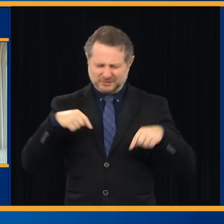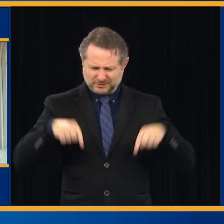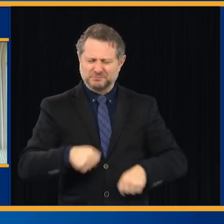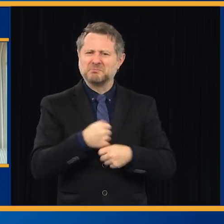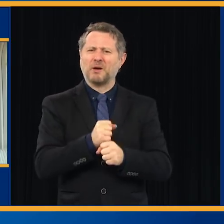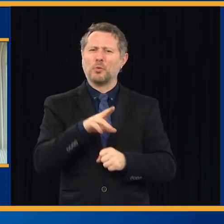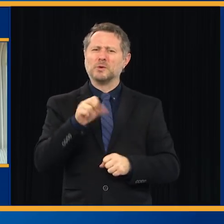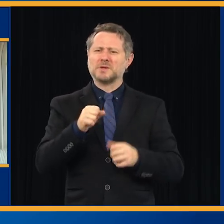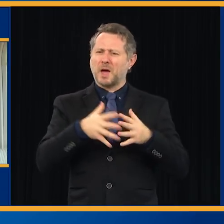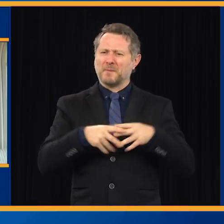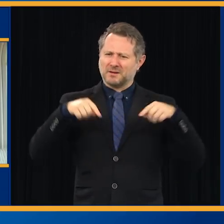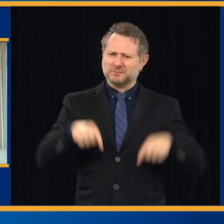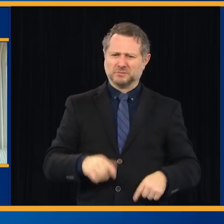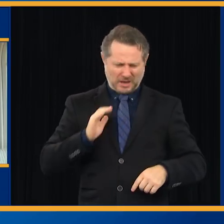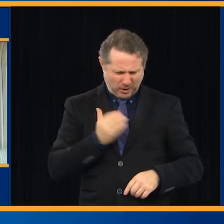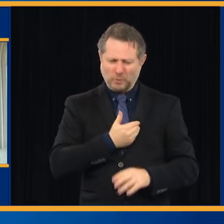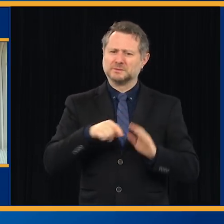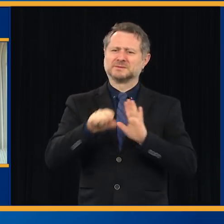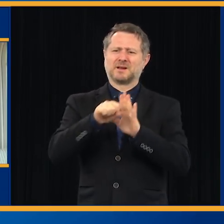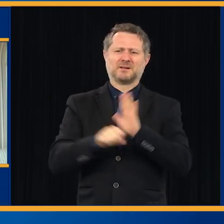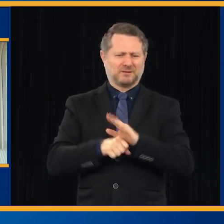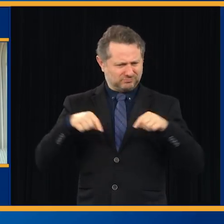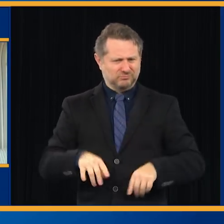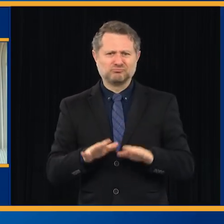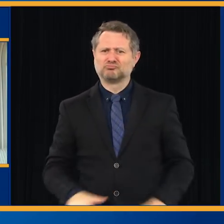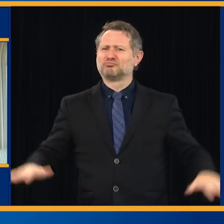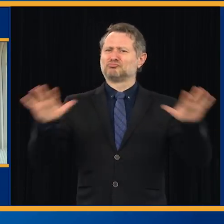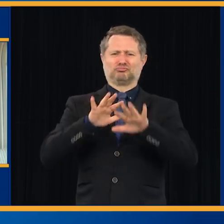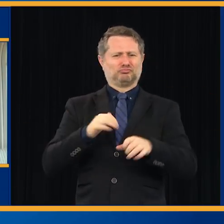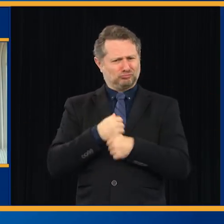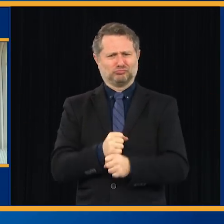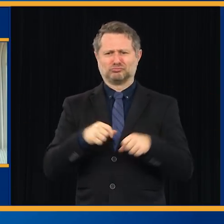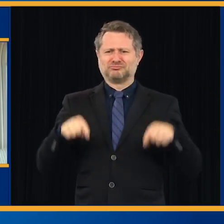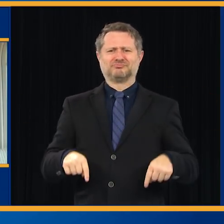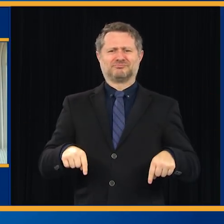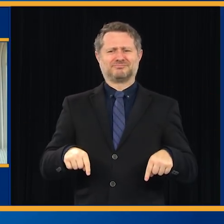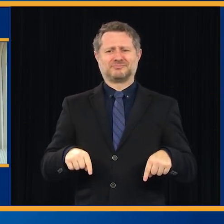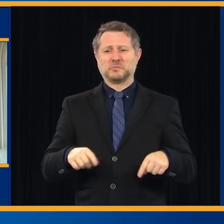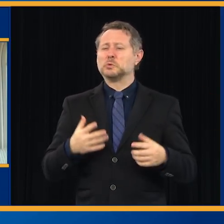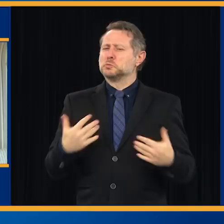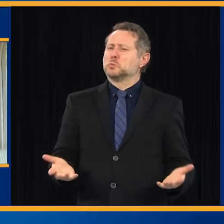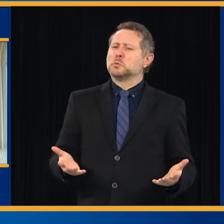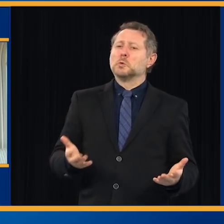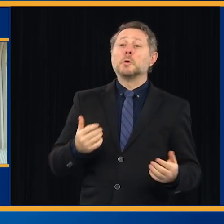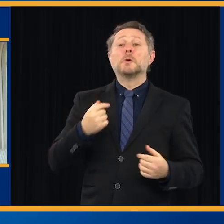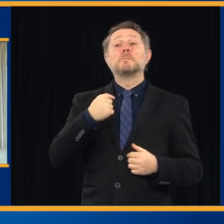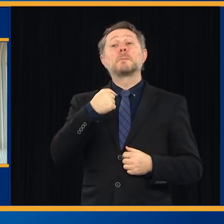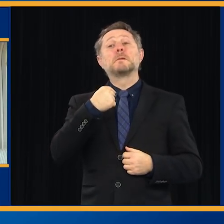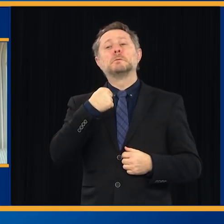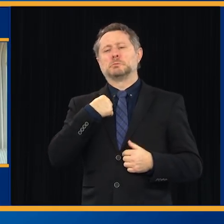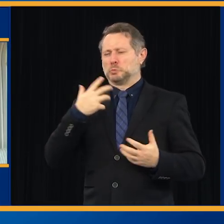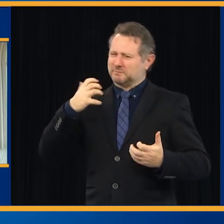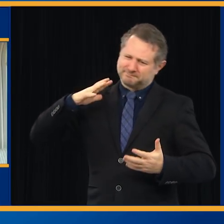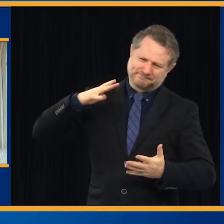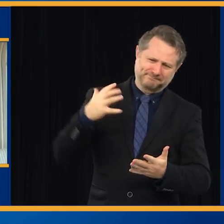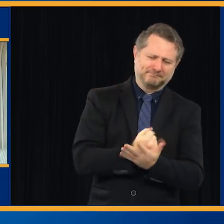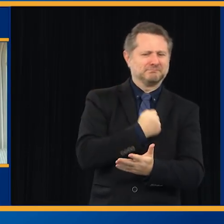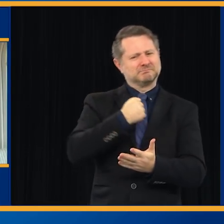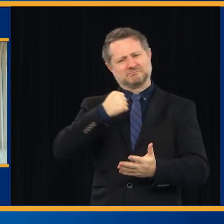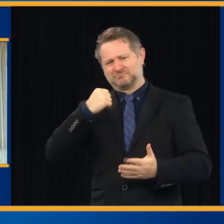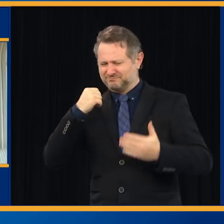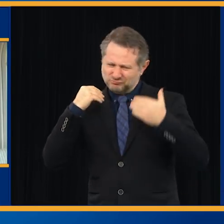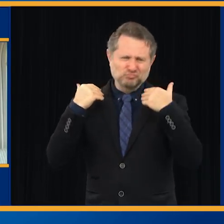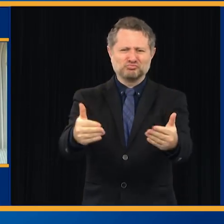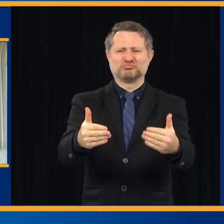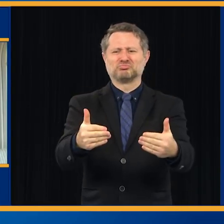yet, made in our states, made in this region. And so that's something that I think we all want to strive for. We're doing that in New Jersey. We want to try to figure out